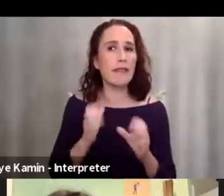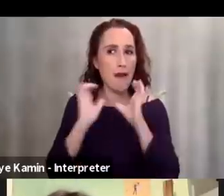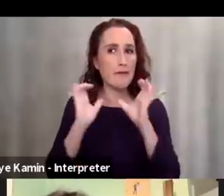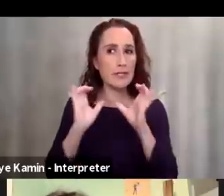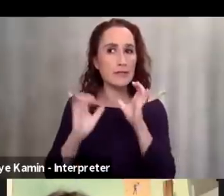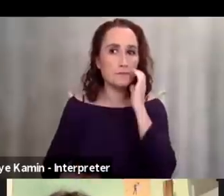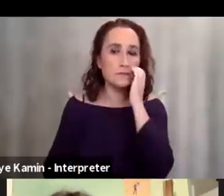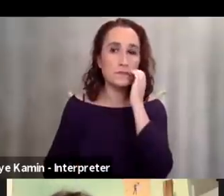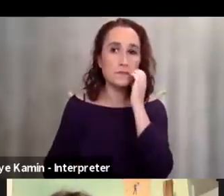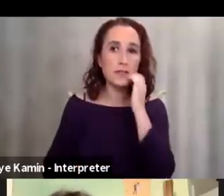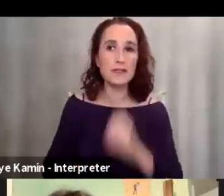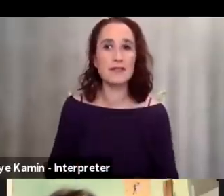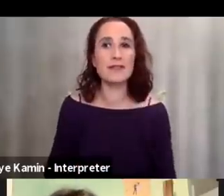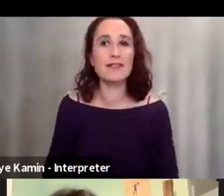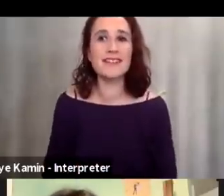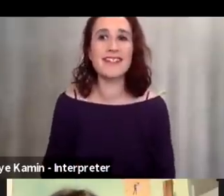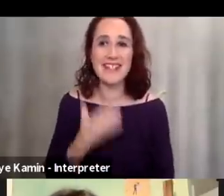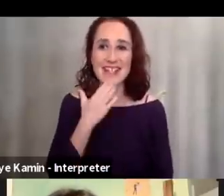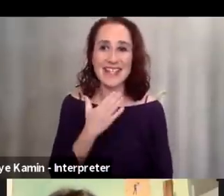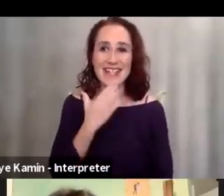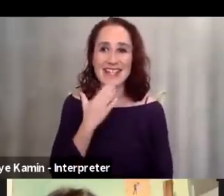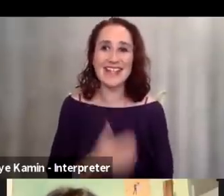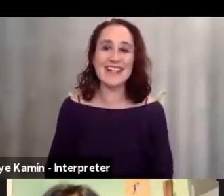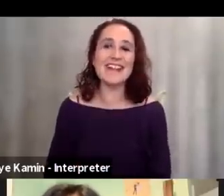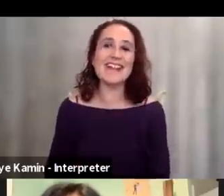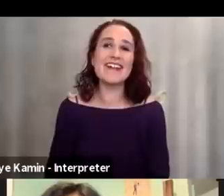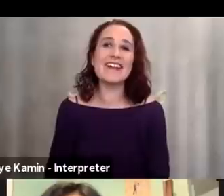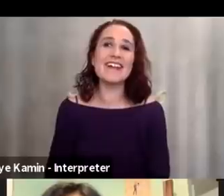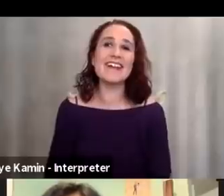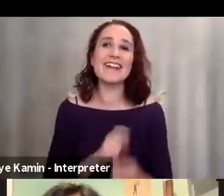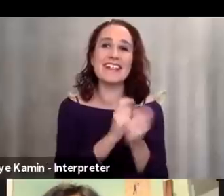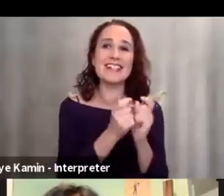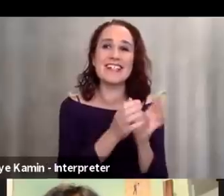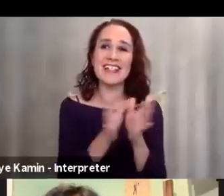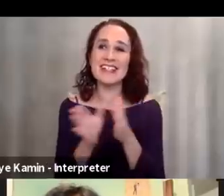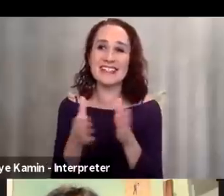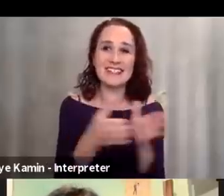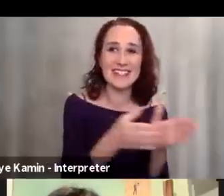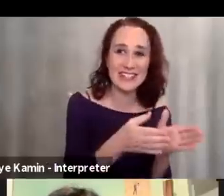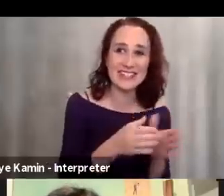conversations. Thank you so much. Just to change gears a little bit,